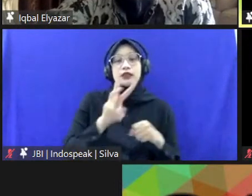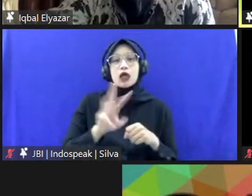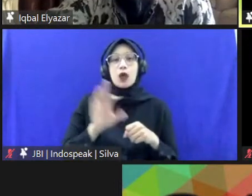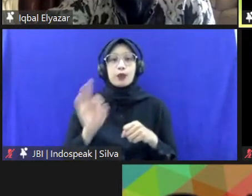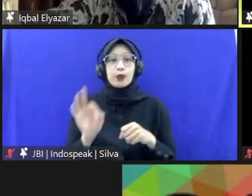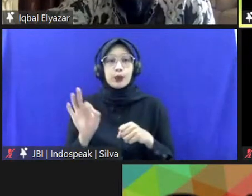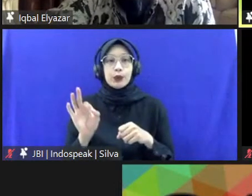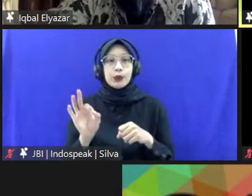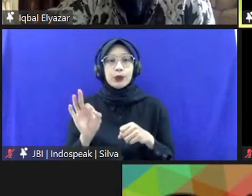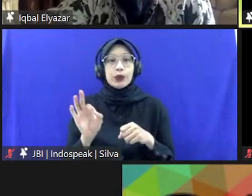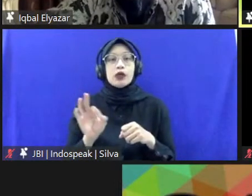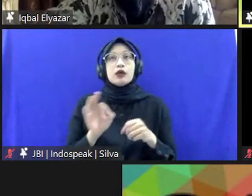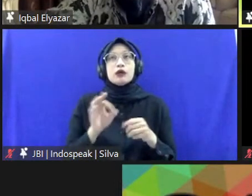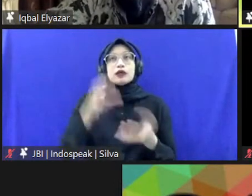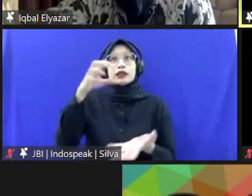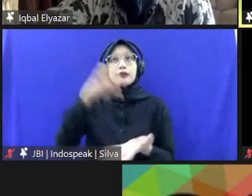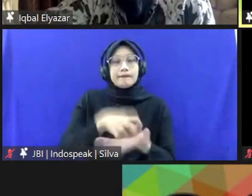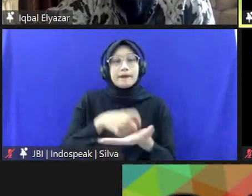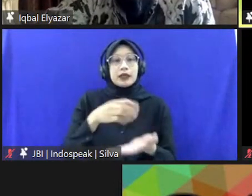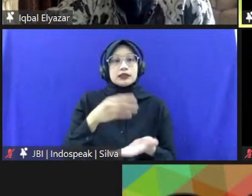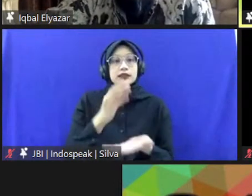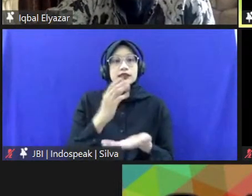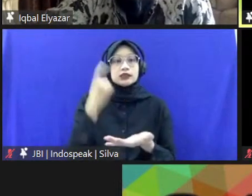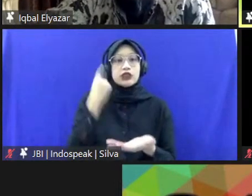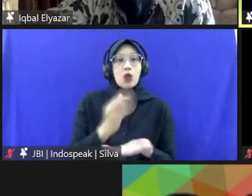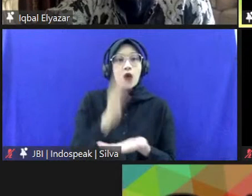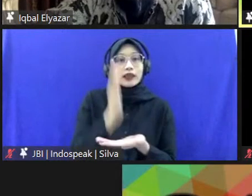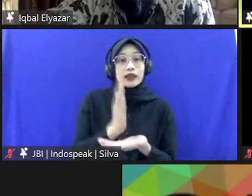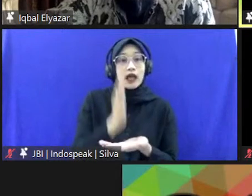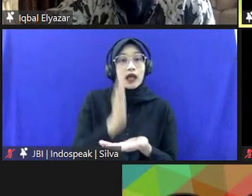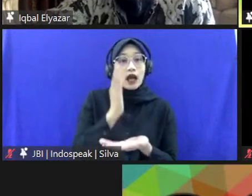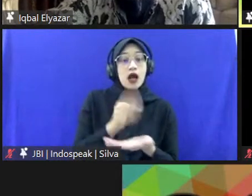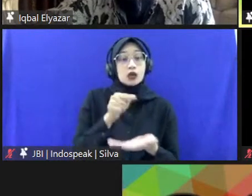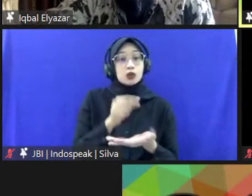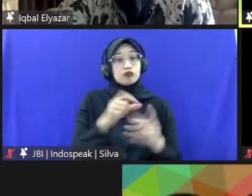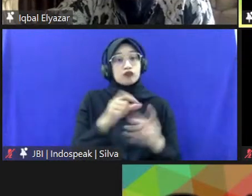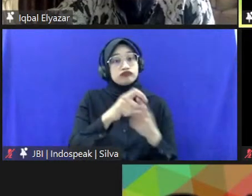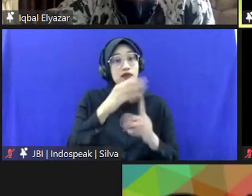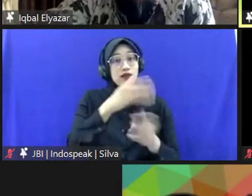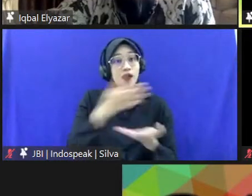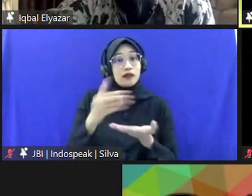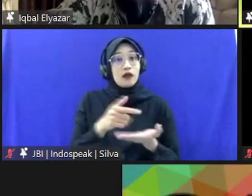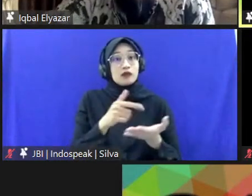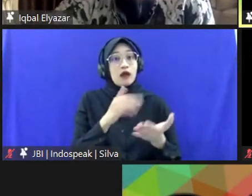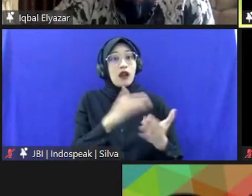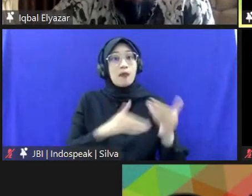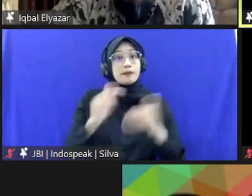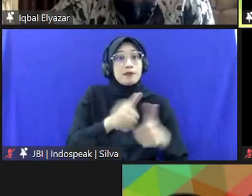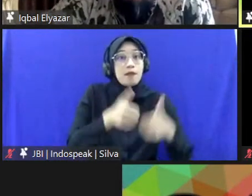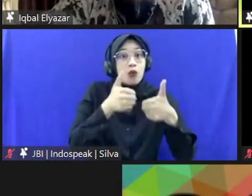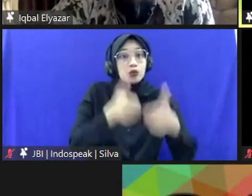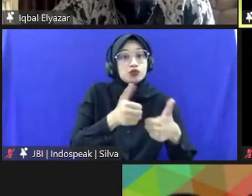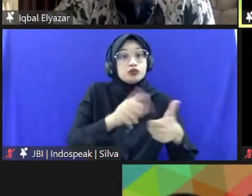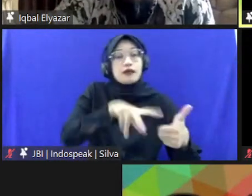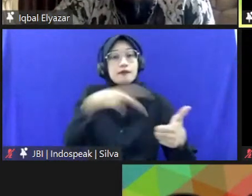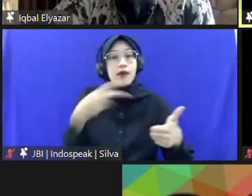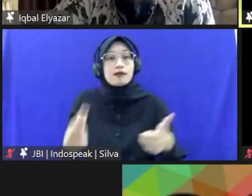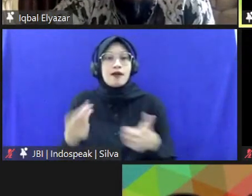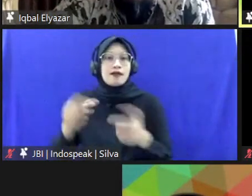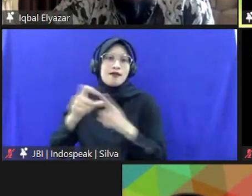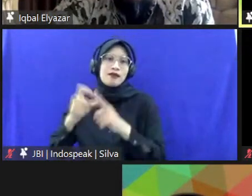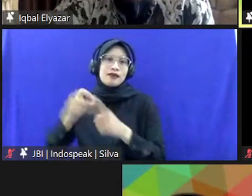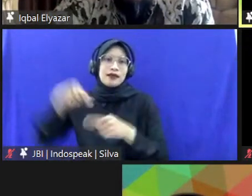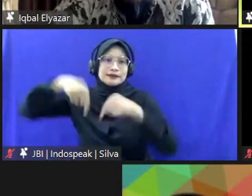Central Java, are much better than the data that we collect today. So we can look